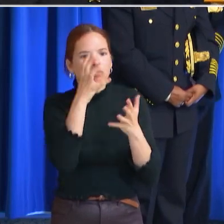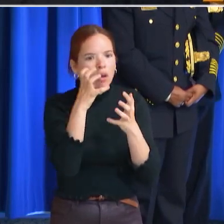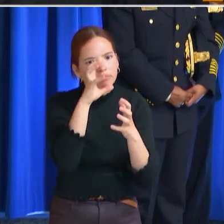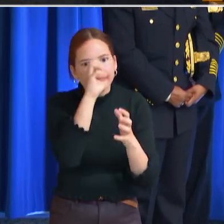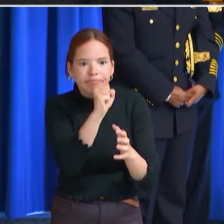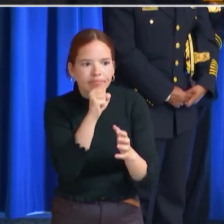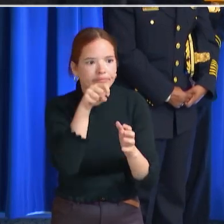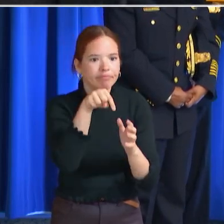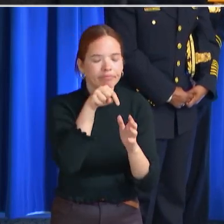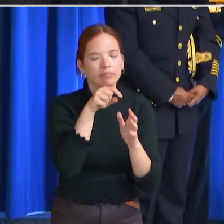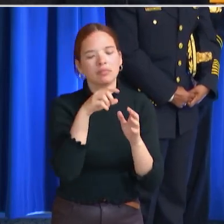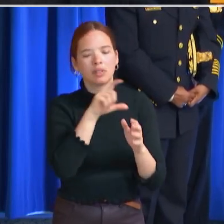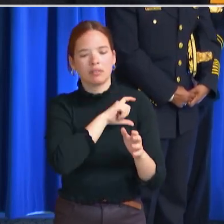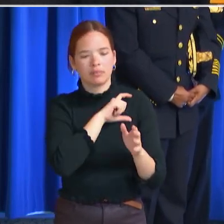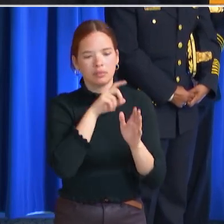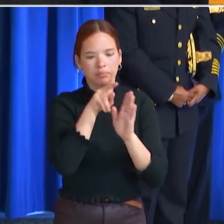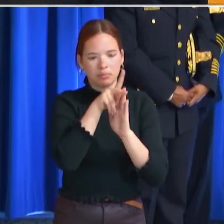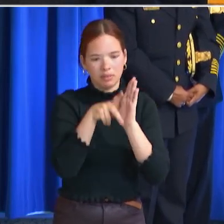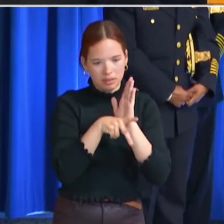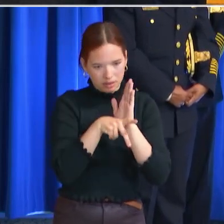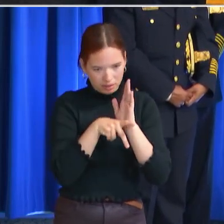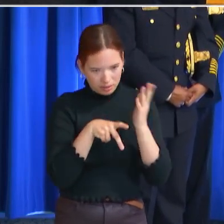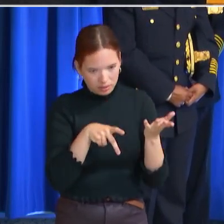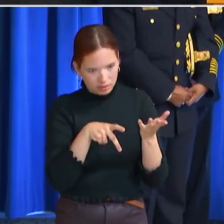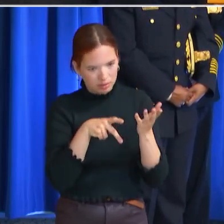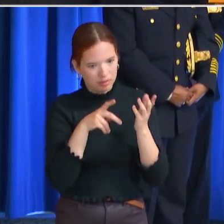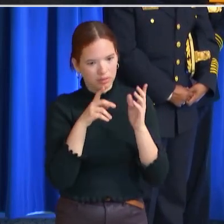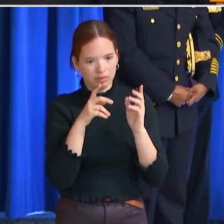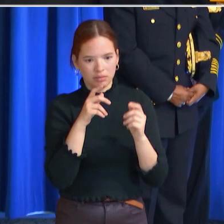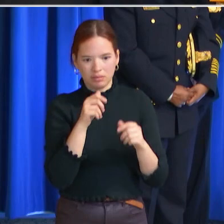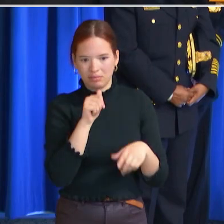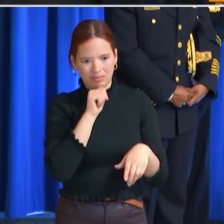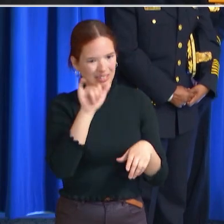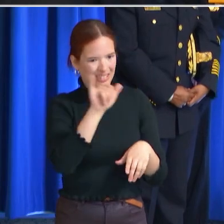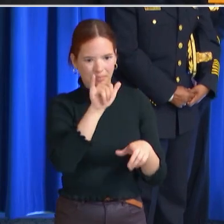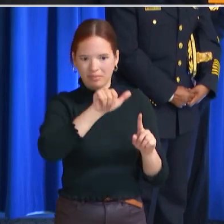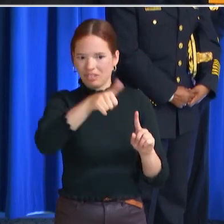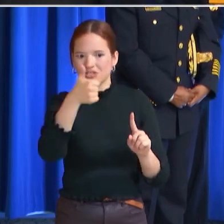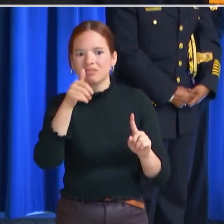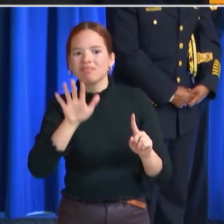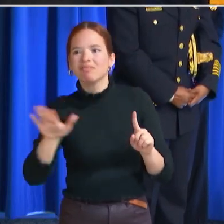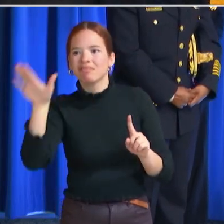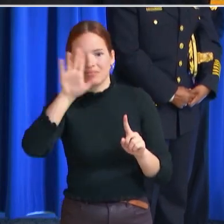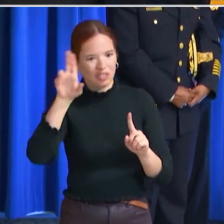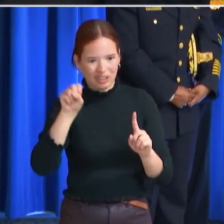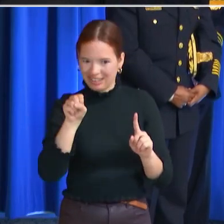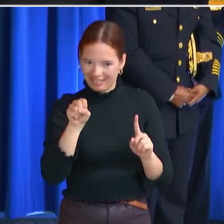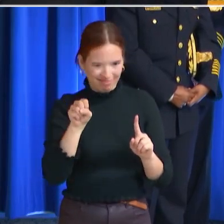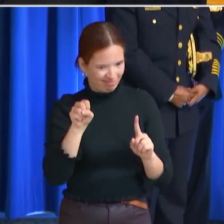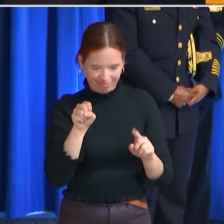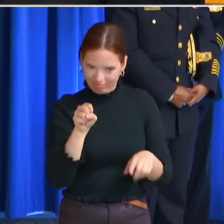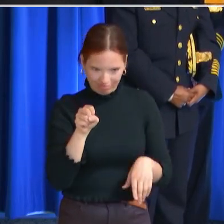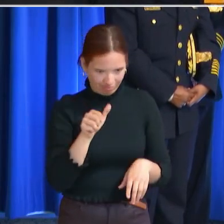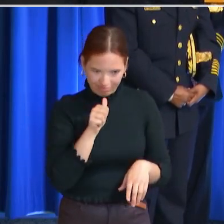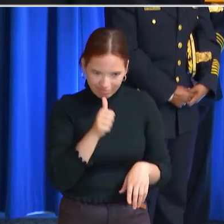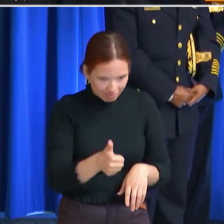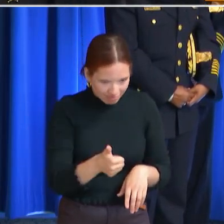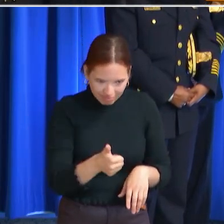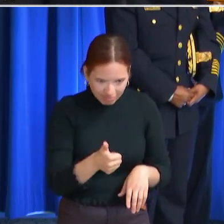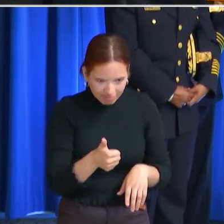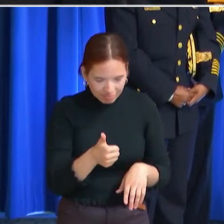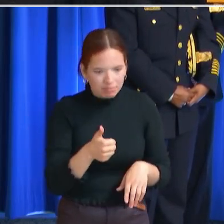department, unlike any in the United States of America, who of course has the job of policing our